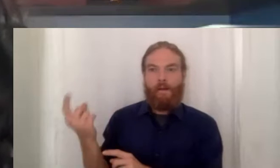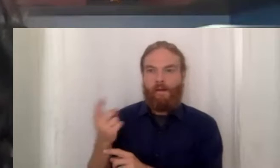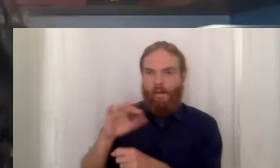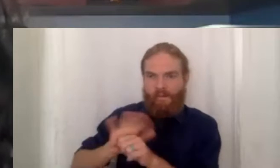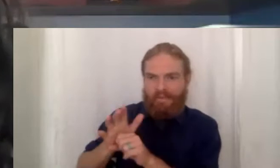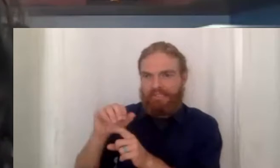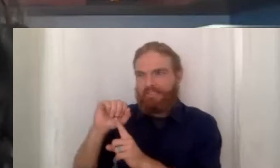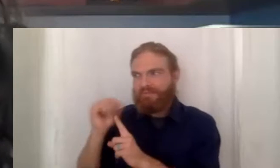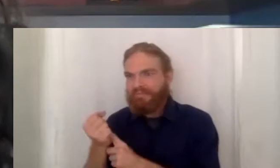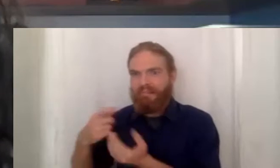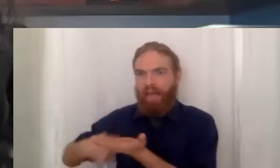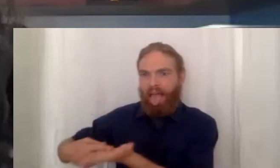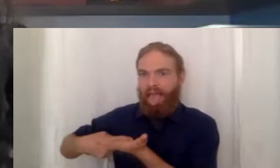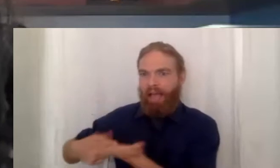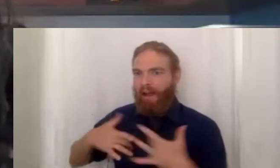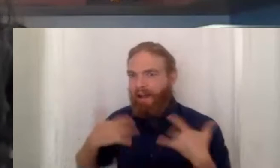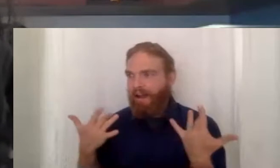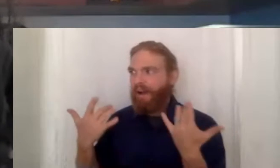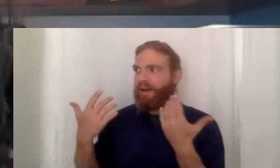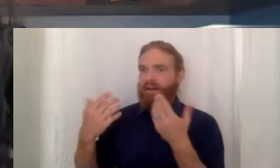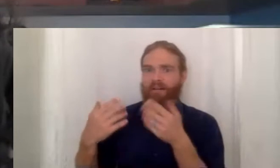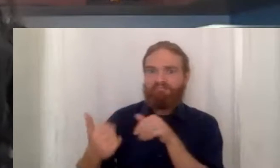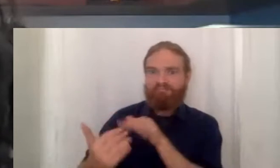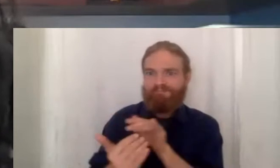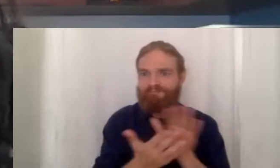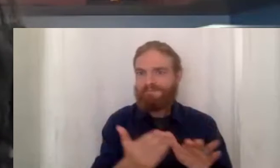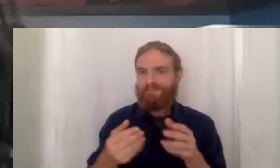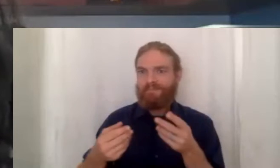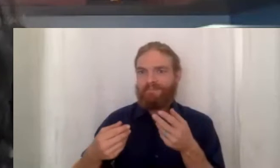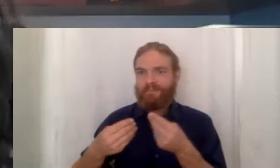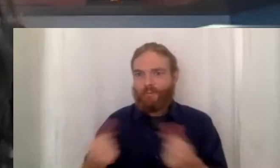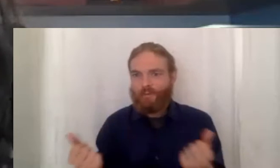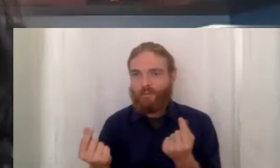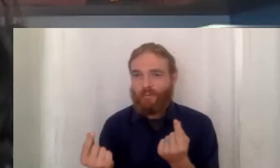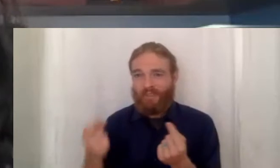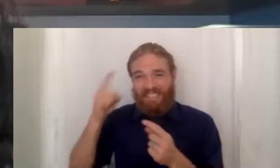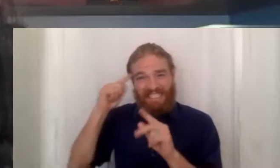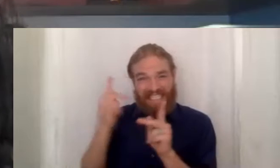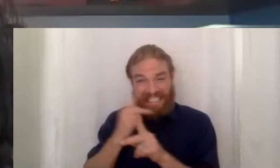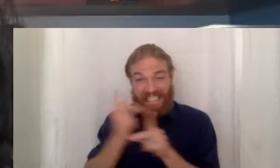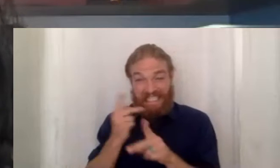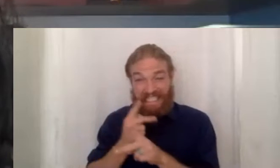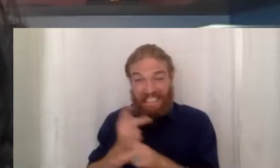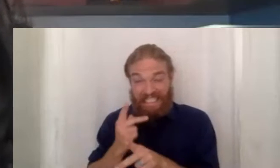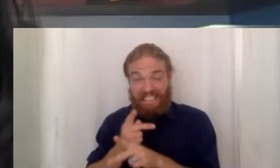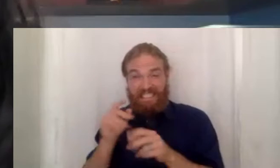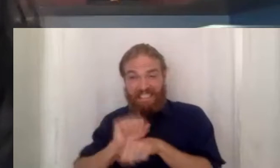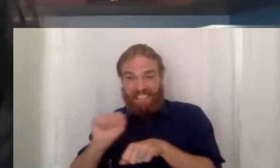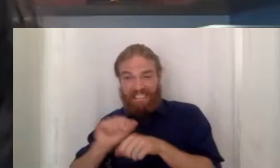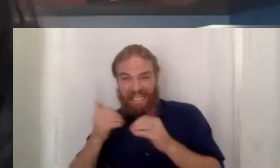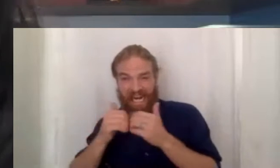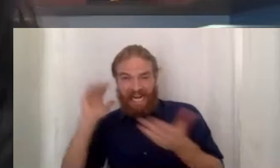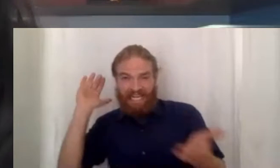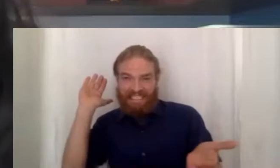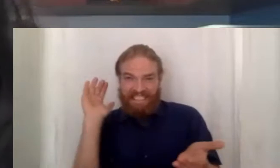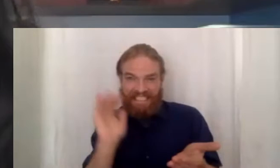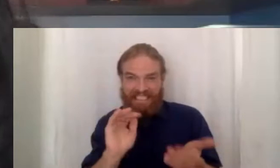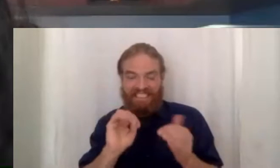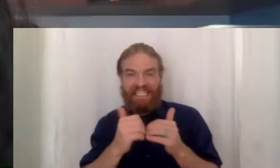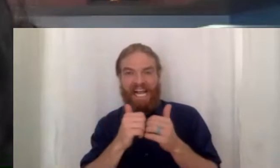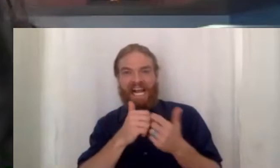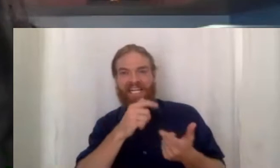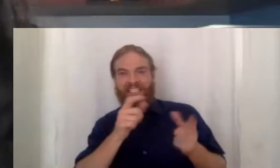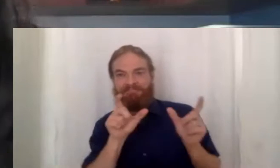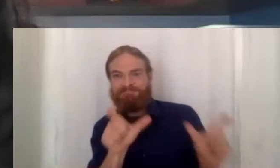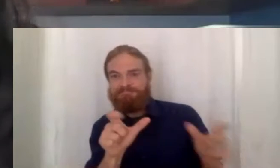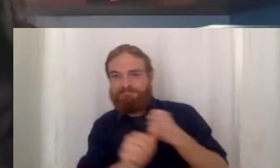solve and really trying to figure out how do we mitigate the risk but keep kids in school. And they really have worked to help us understand